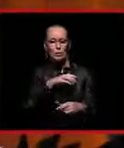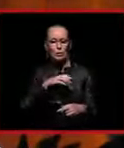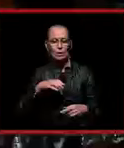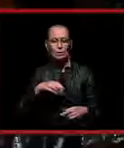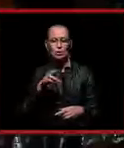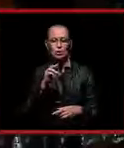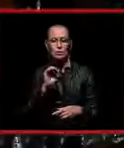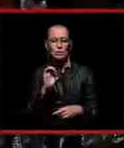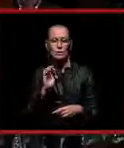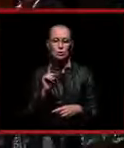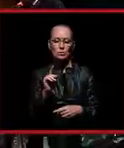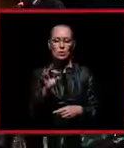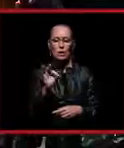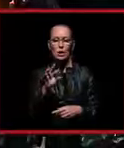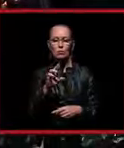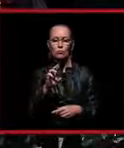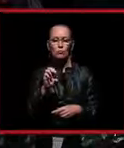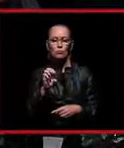Freeland.